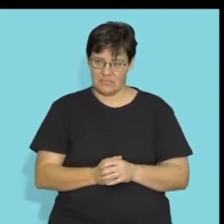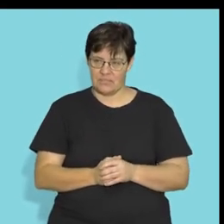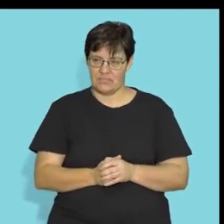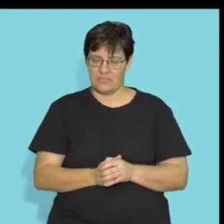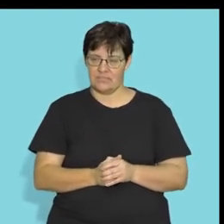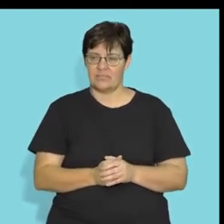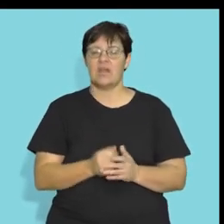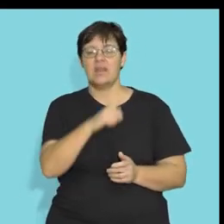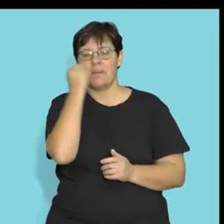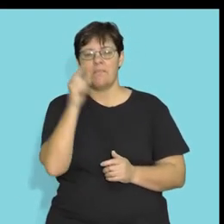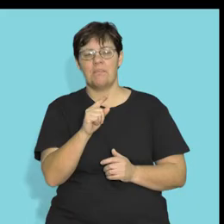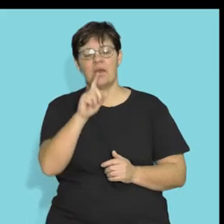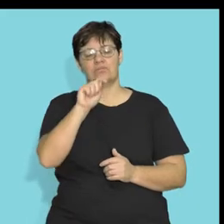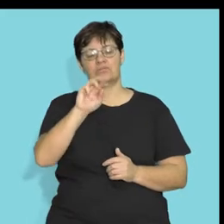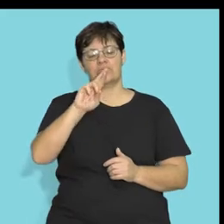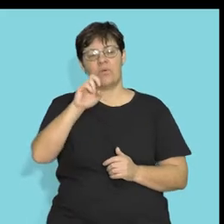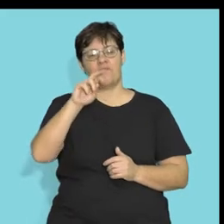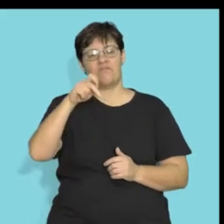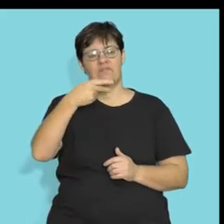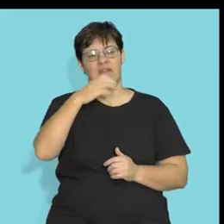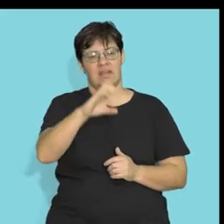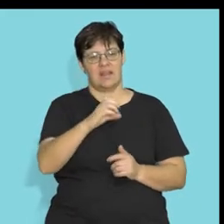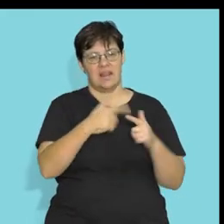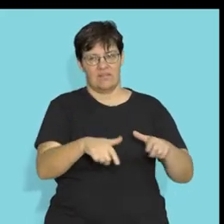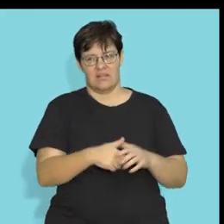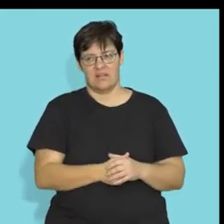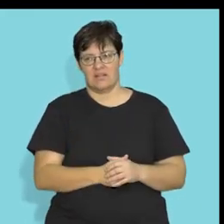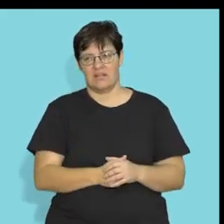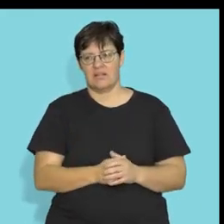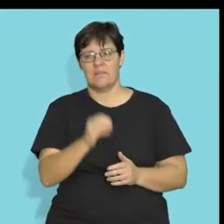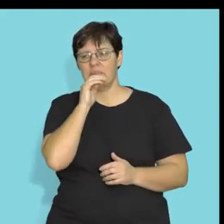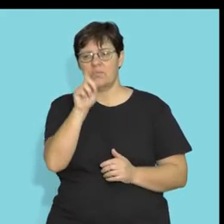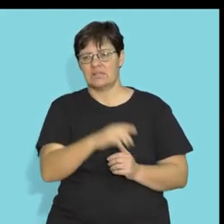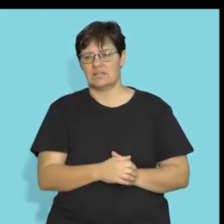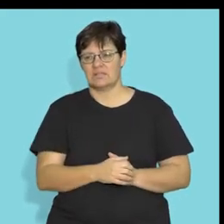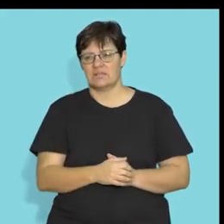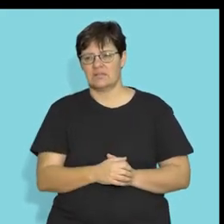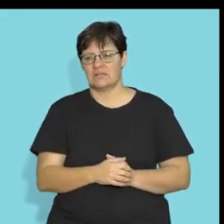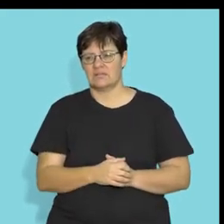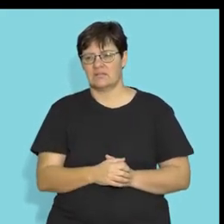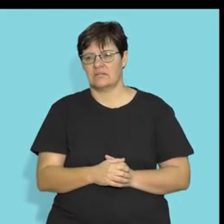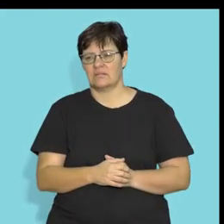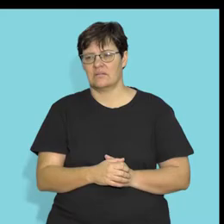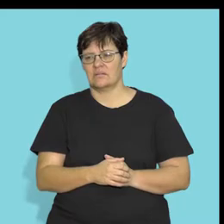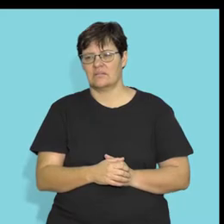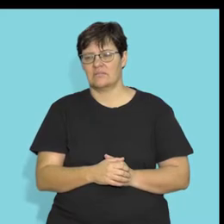So I've used the concept of the word trophic level. What does that mean? What does a trophic level